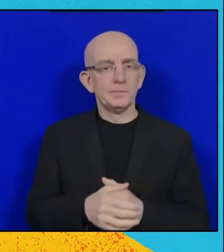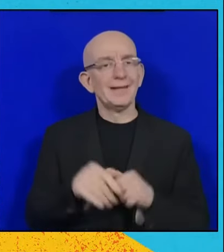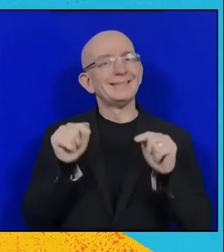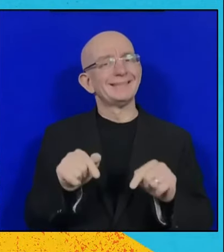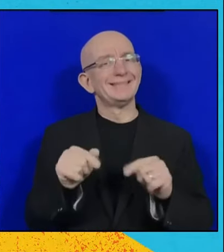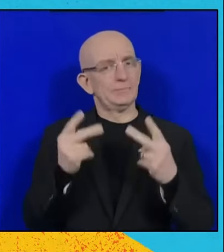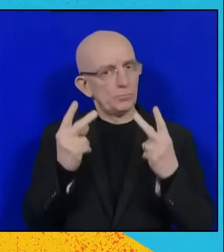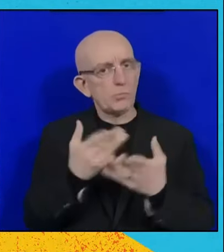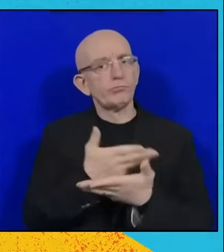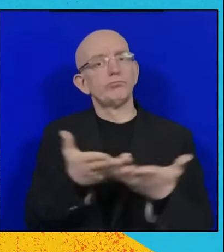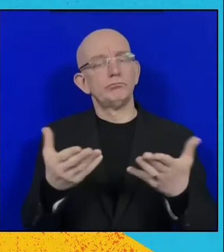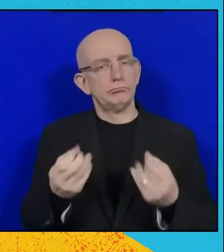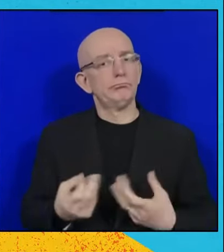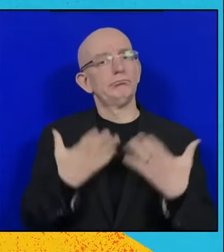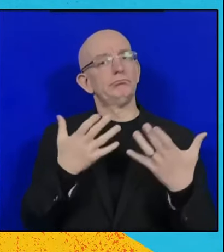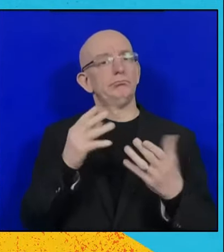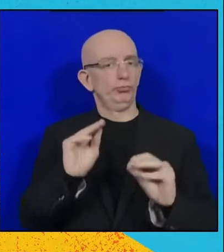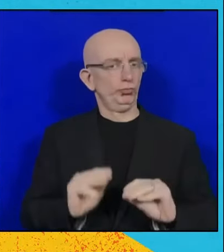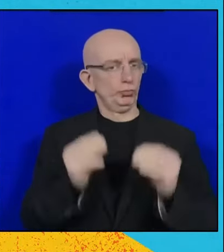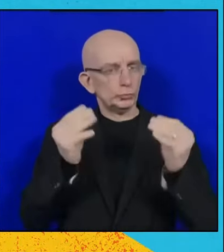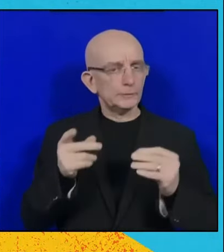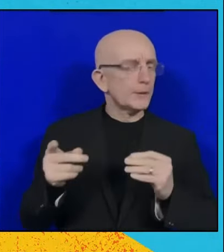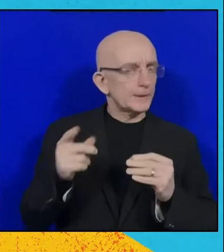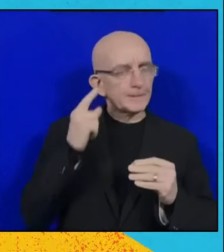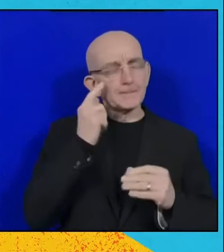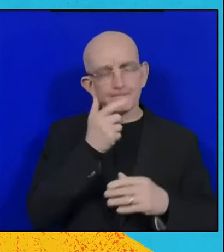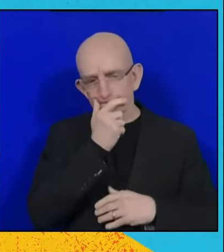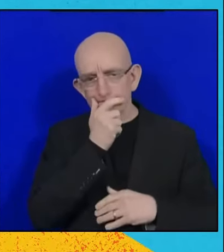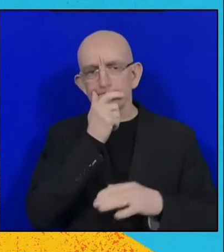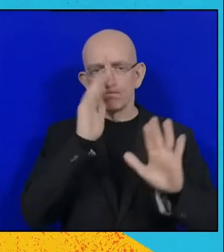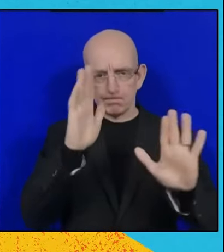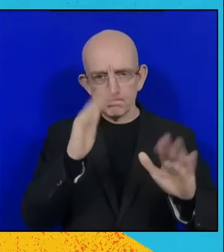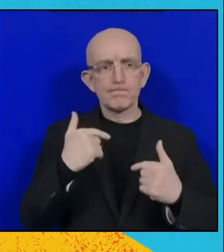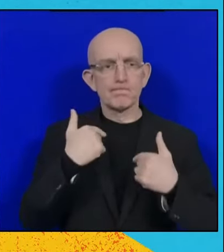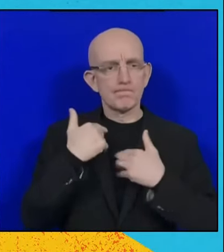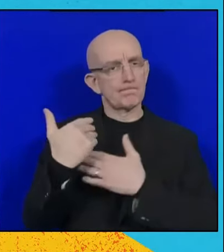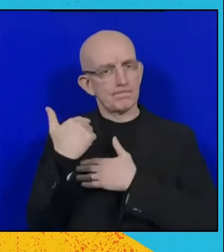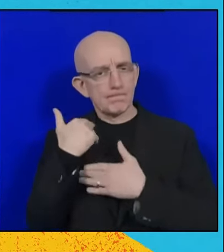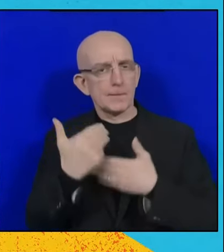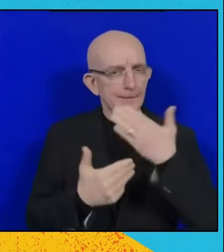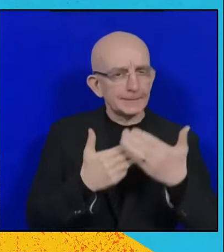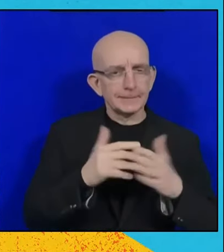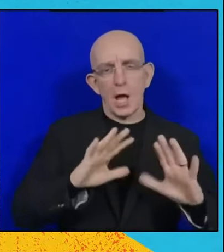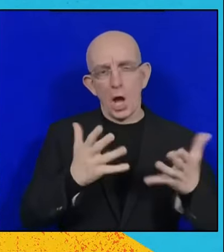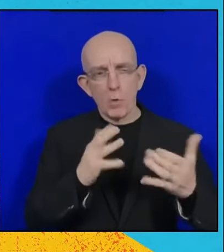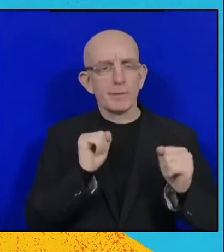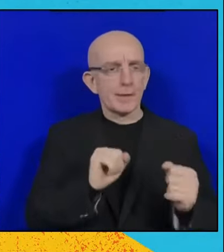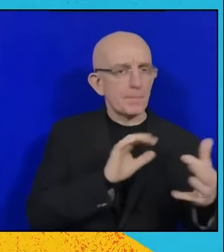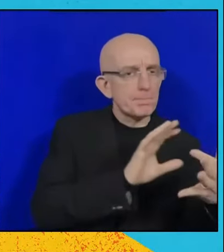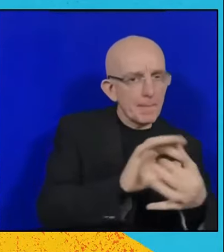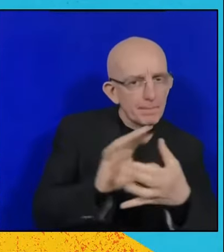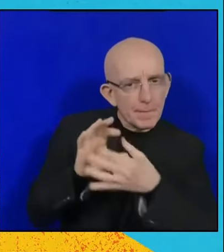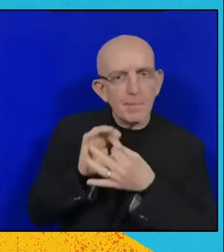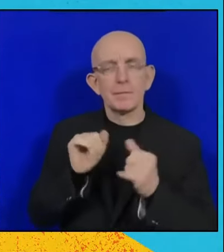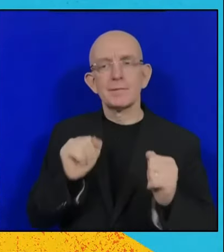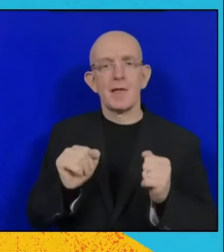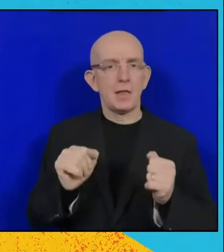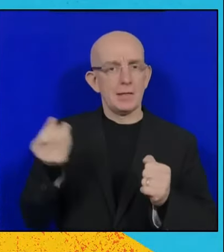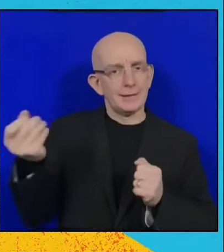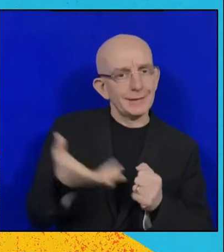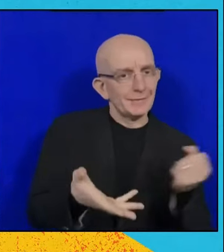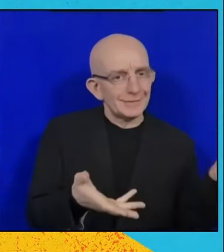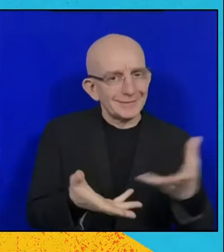to make connections, contributions to the SDGs. So you can see, sometimes the trigger to be a change